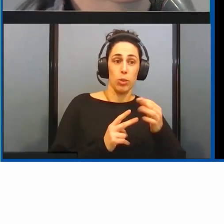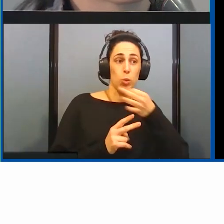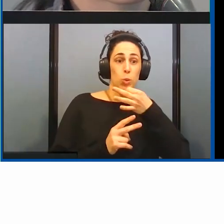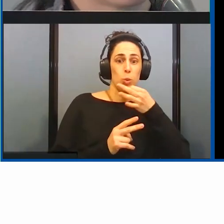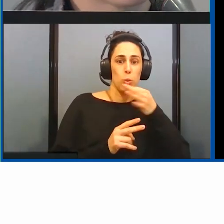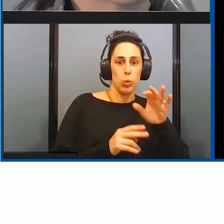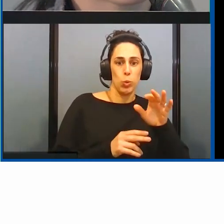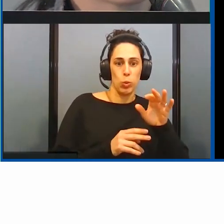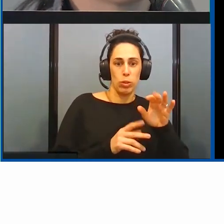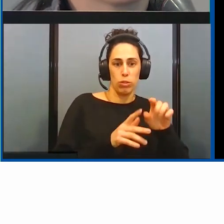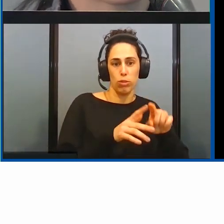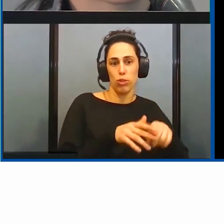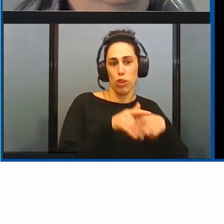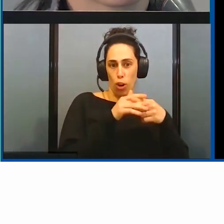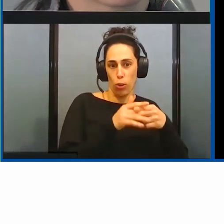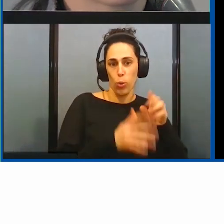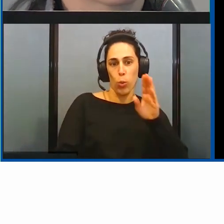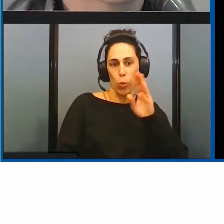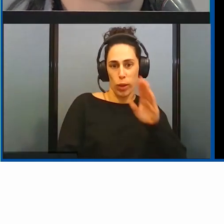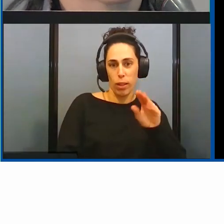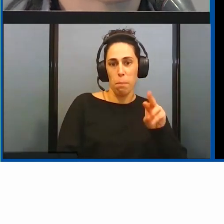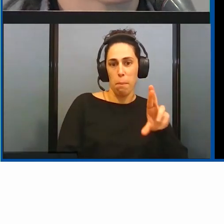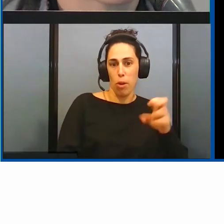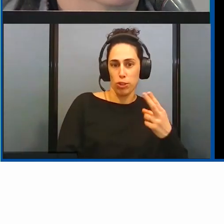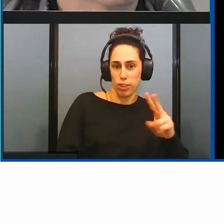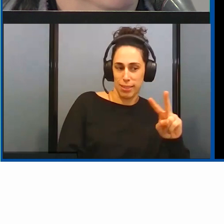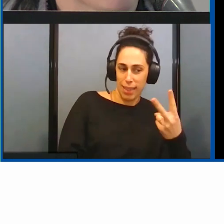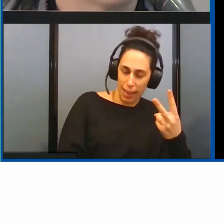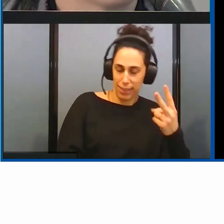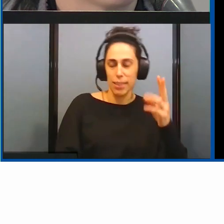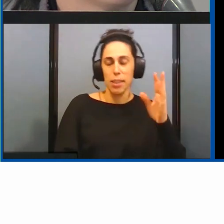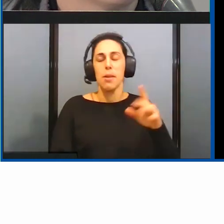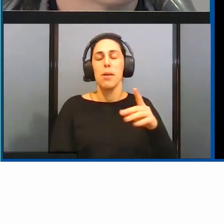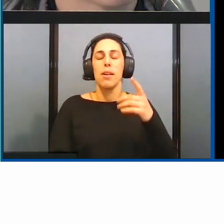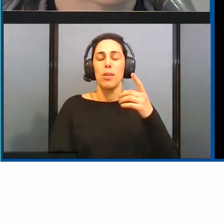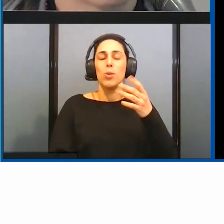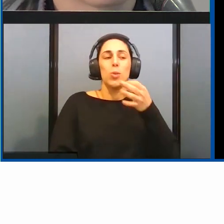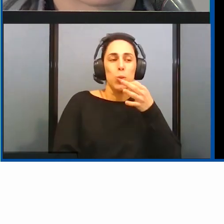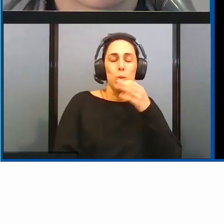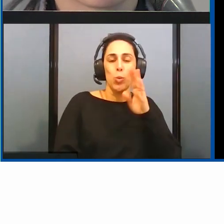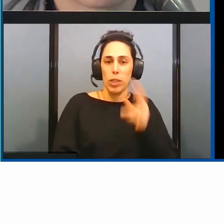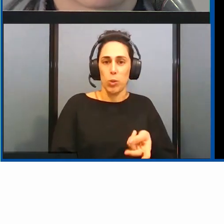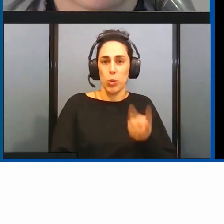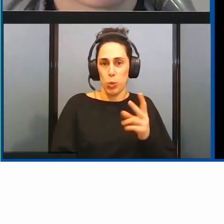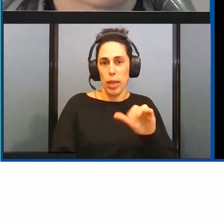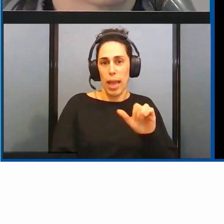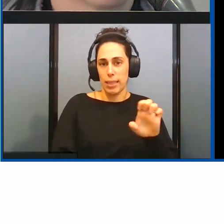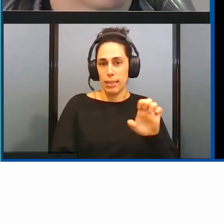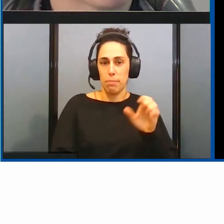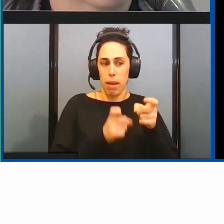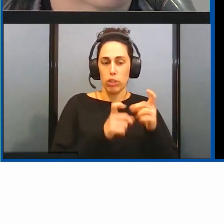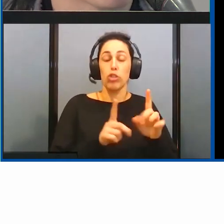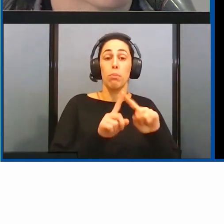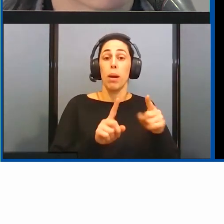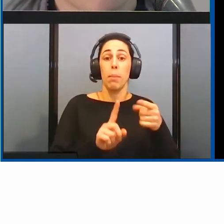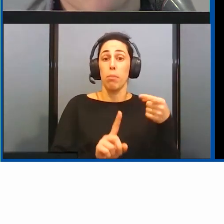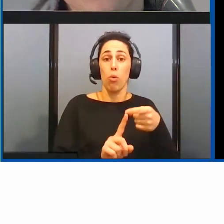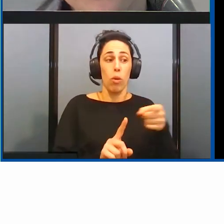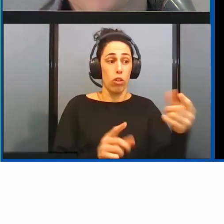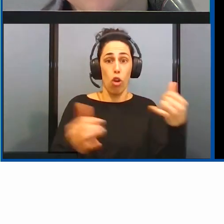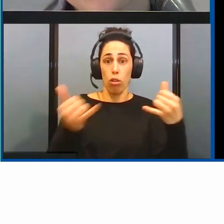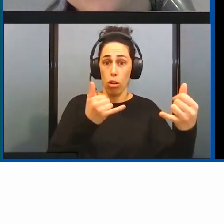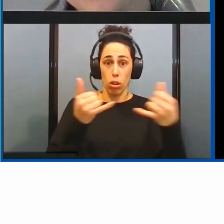to assist those clients in meeting some of the other social needs that they might have. And that's how we're trying to provide the robust